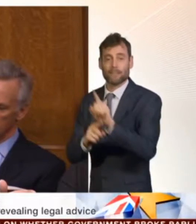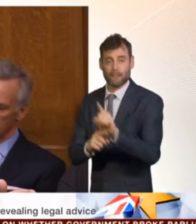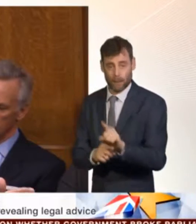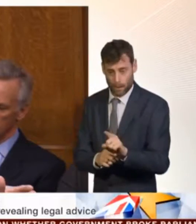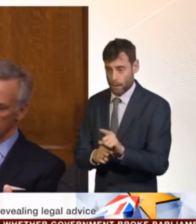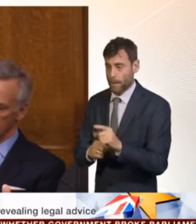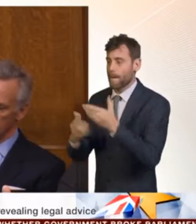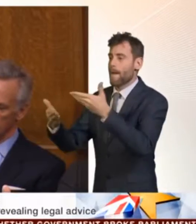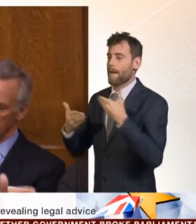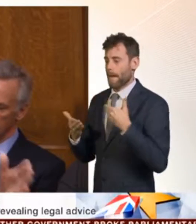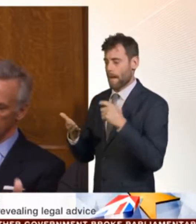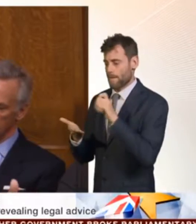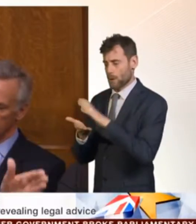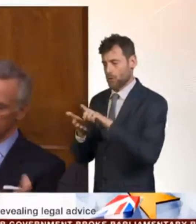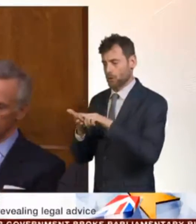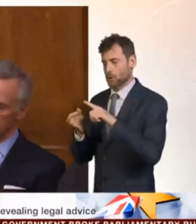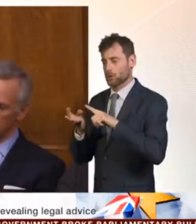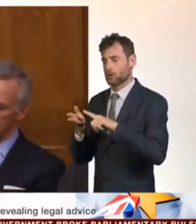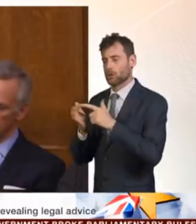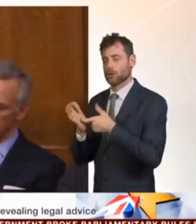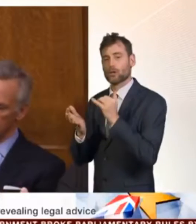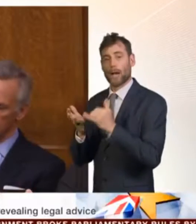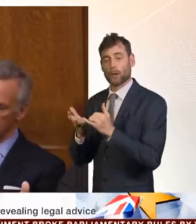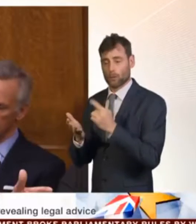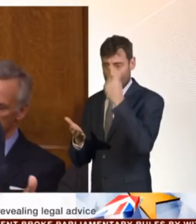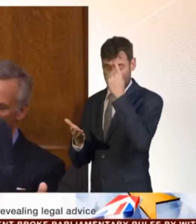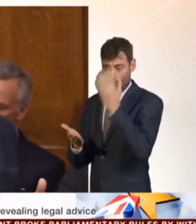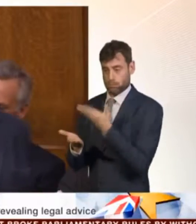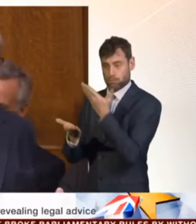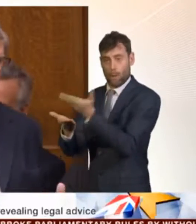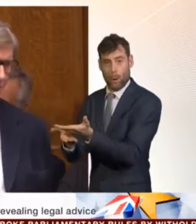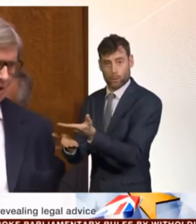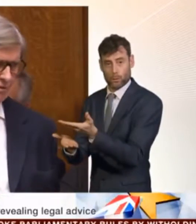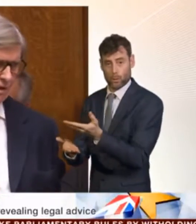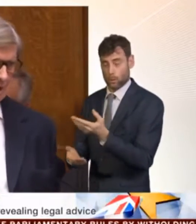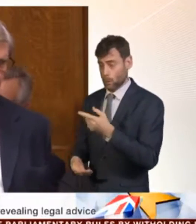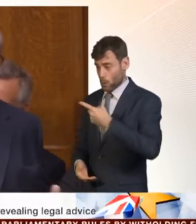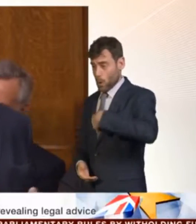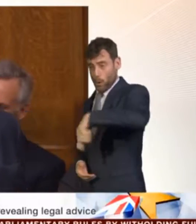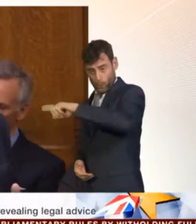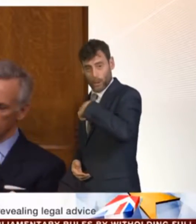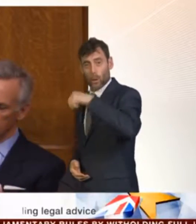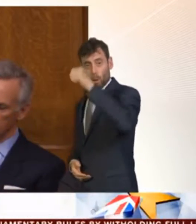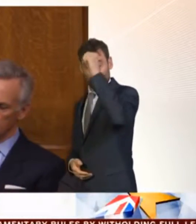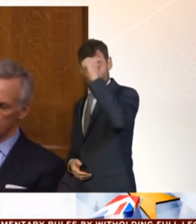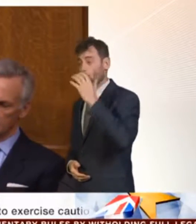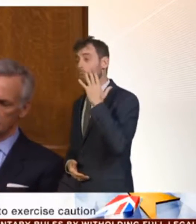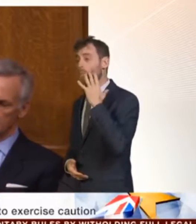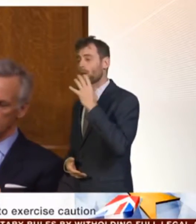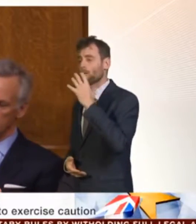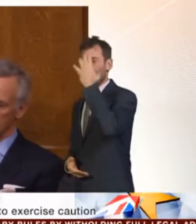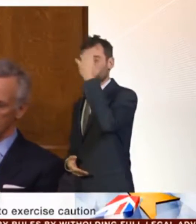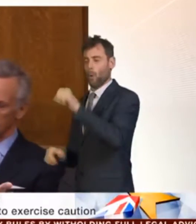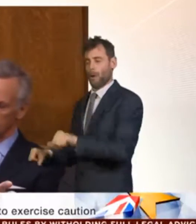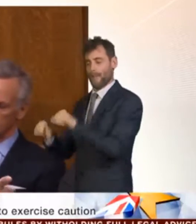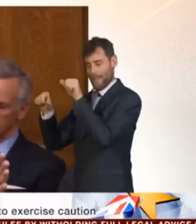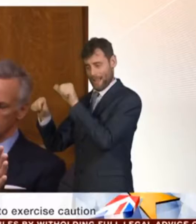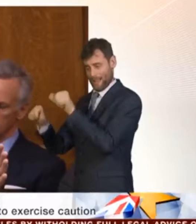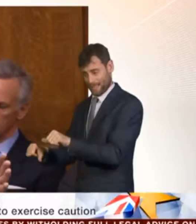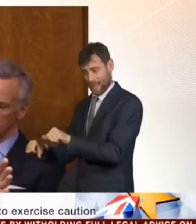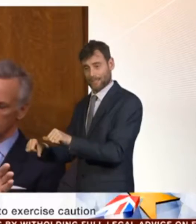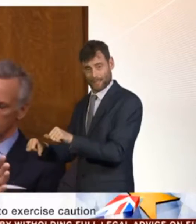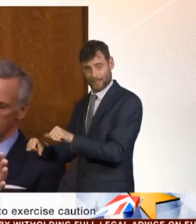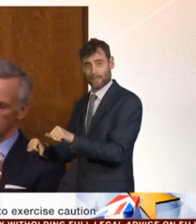with the Chequers proposals. So everybody knew, when the Royal Assent was given, that the express repeal of the 1972